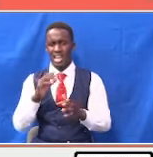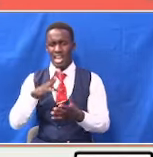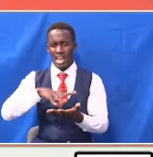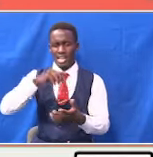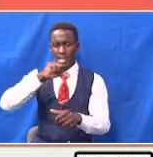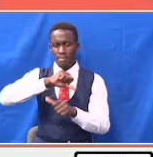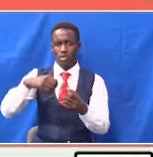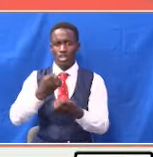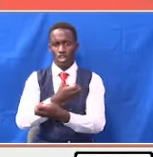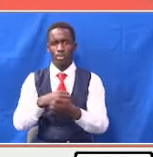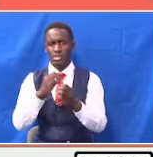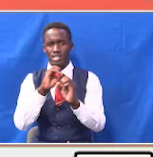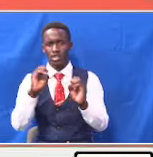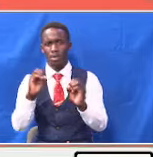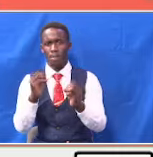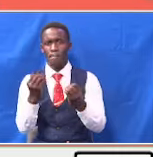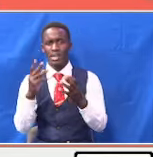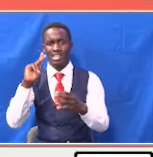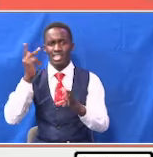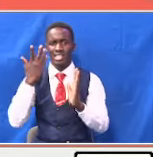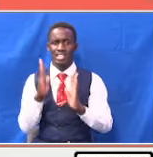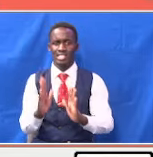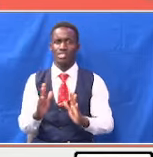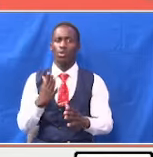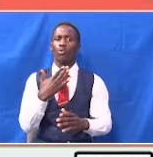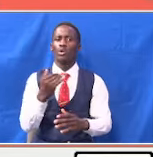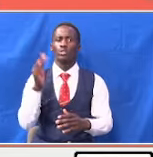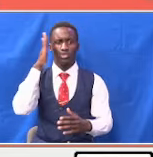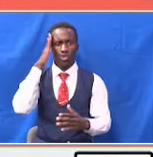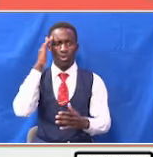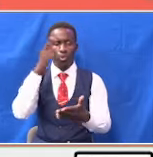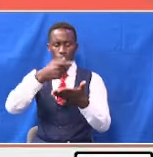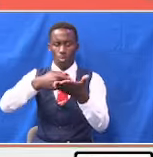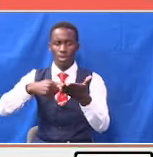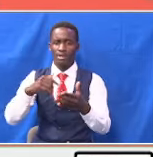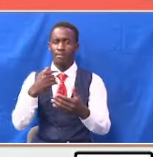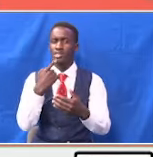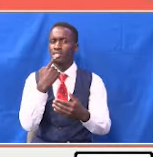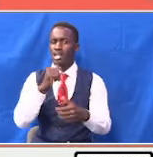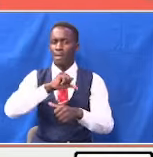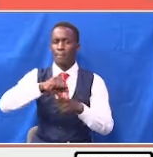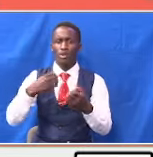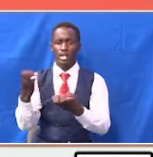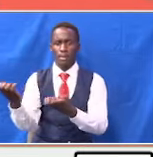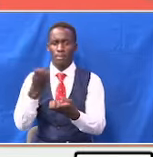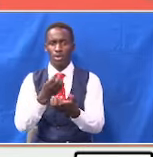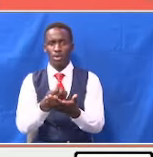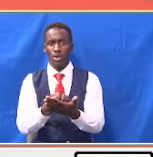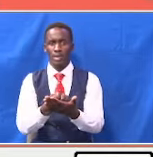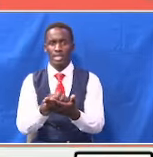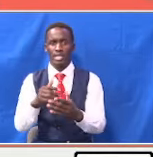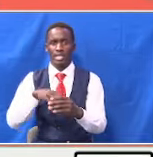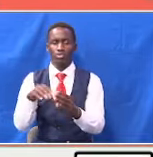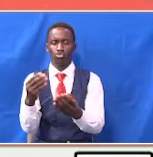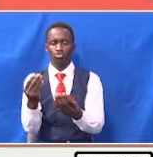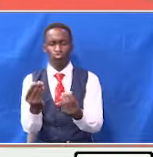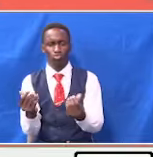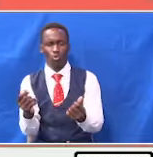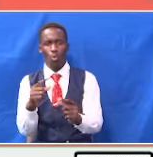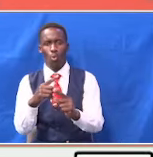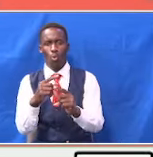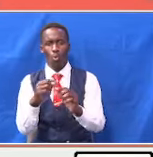The majority in Kenya want to know, what have you said about this employment in simple terms? Okay. What have you said about